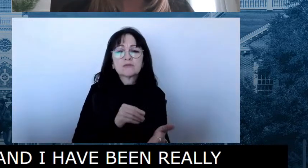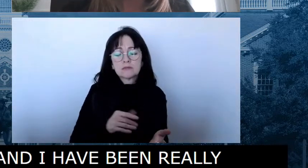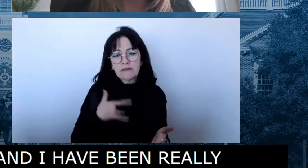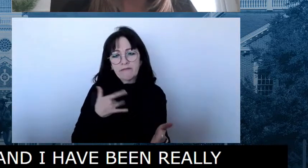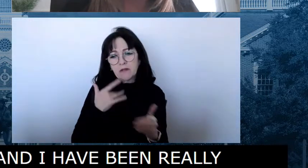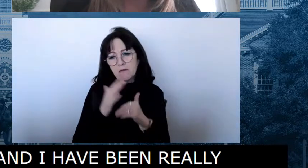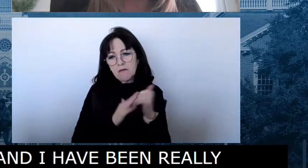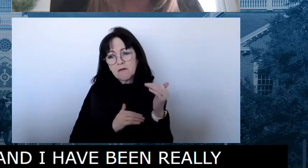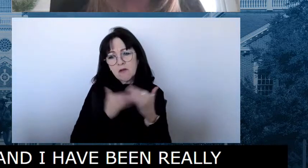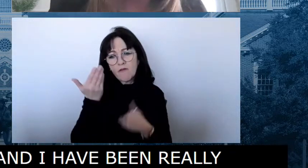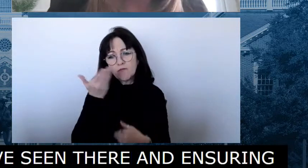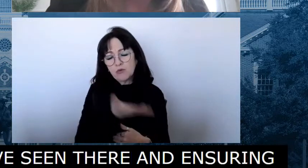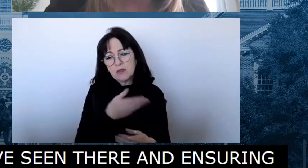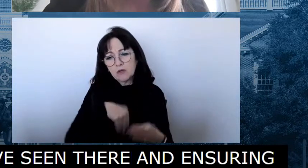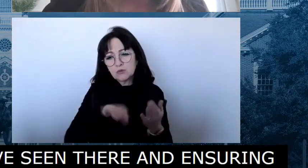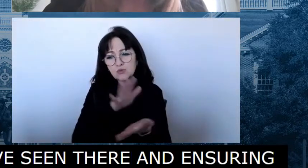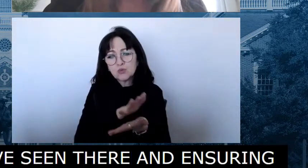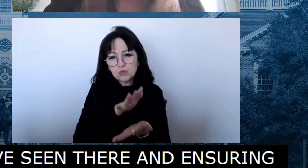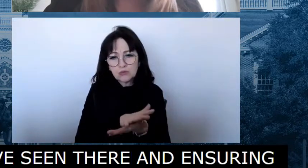there?